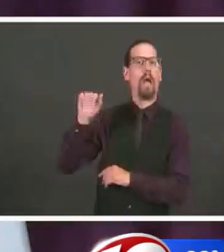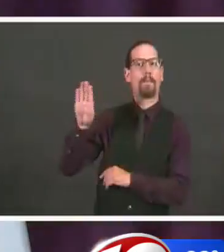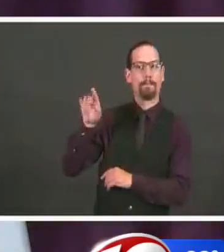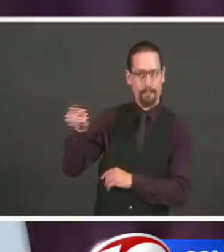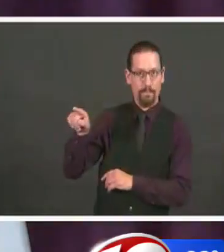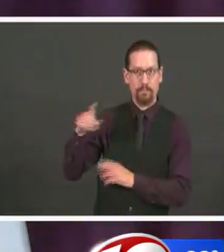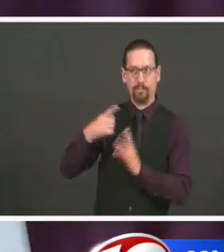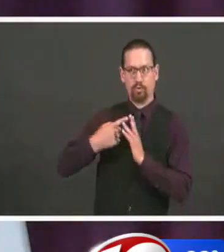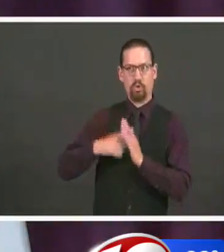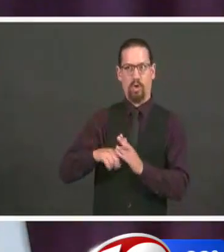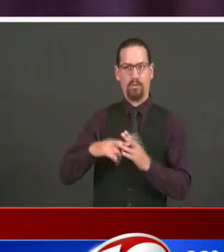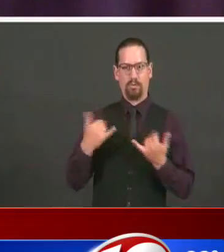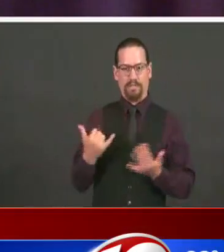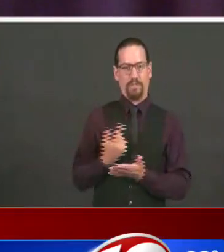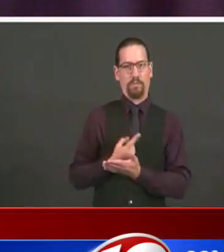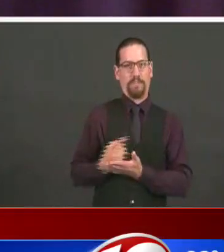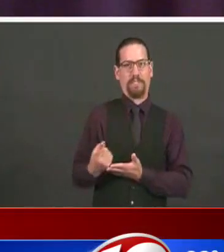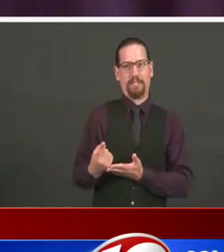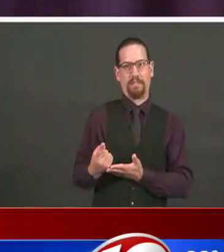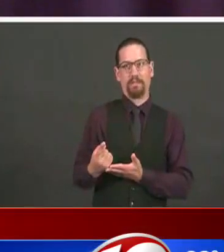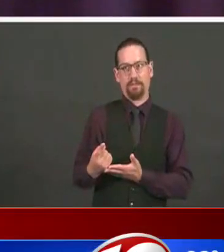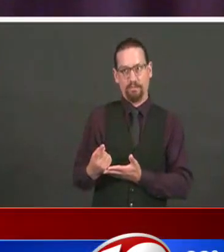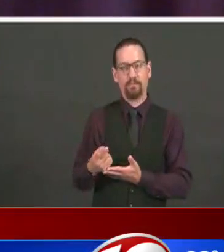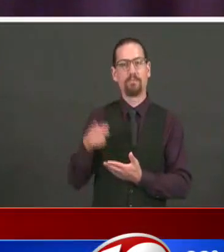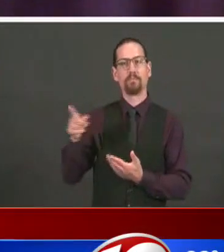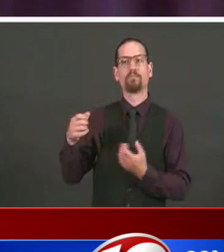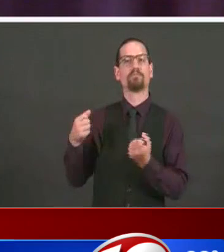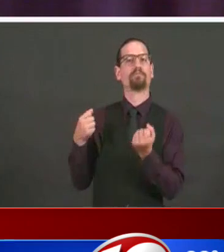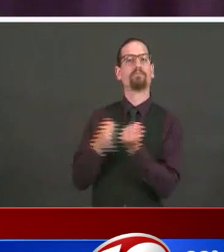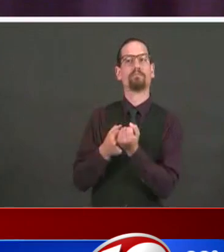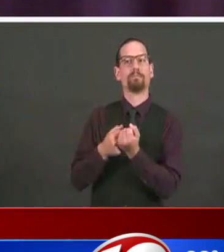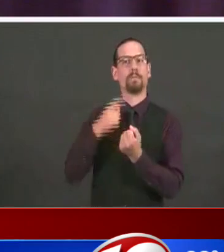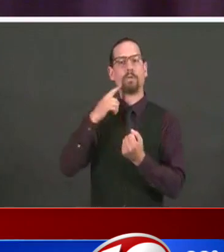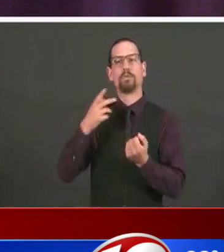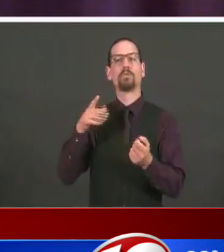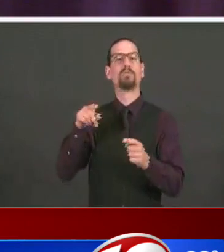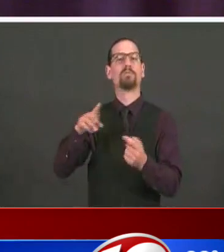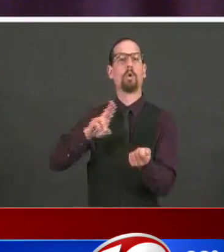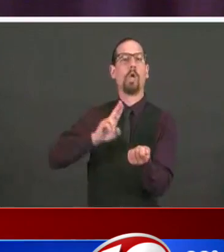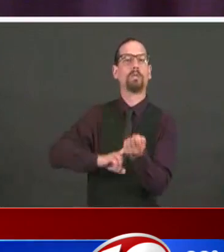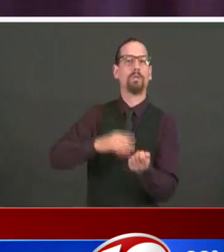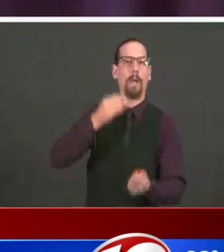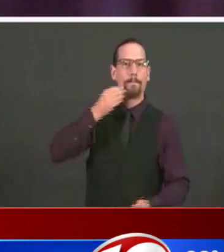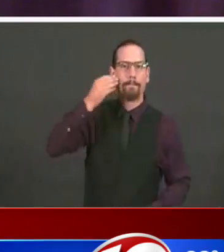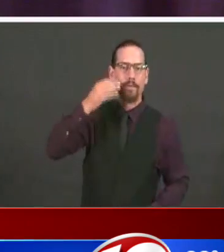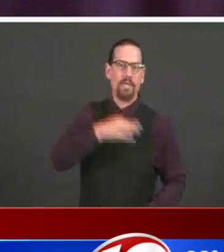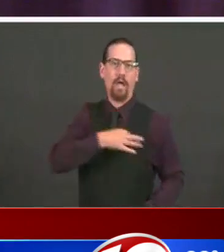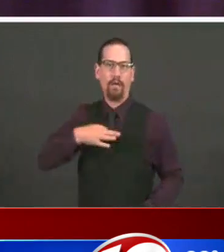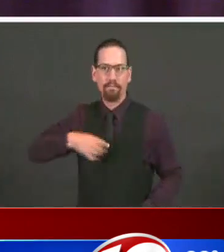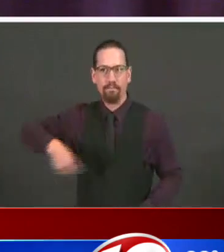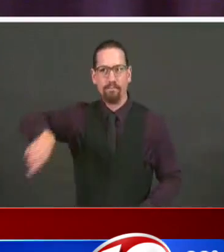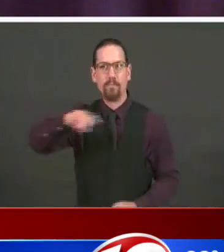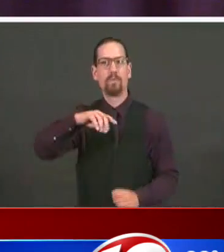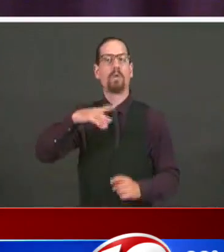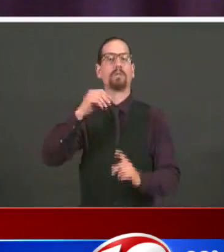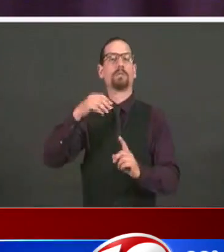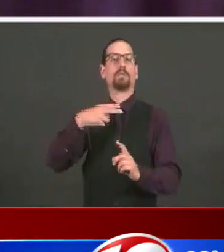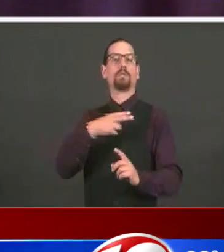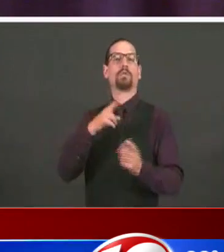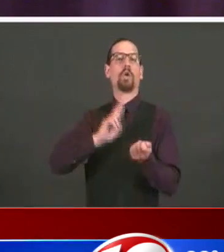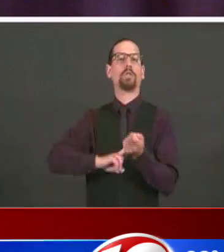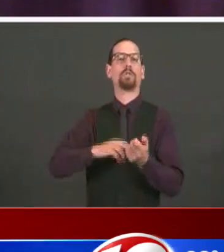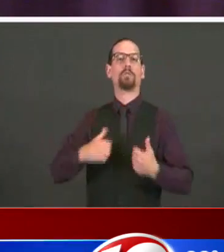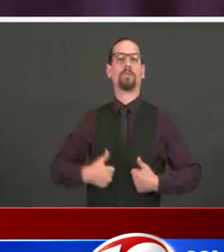lab. Lifespan will be supporting testing for nursing home staff and residents, both for testing in response